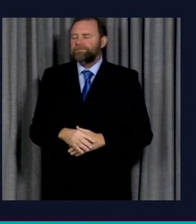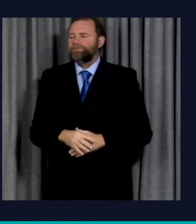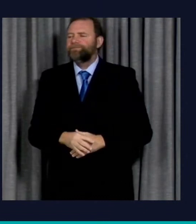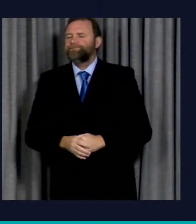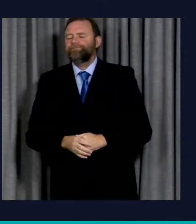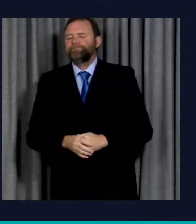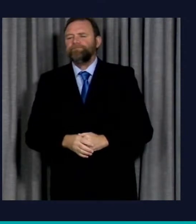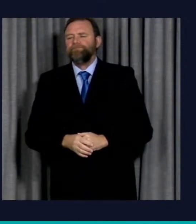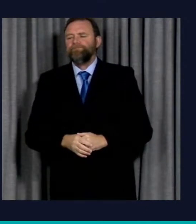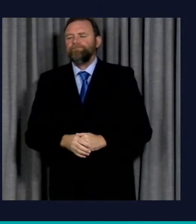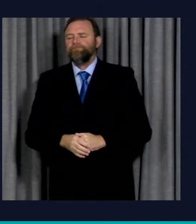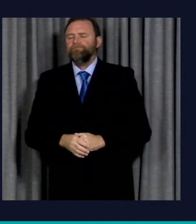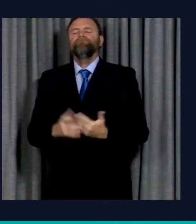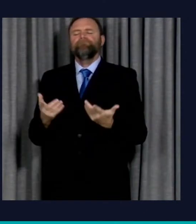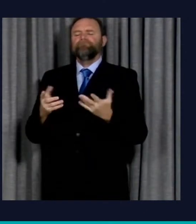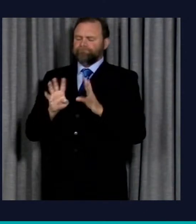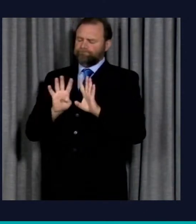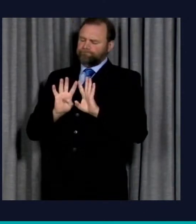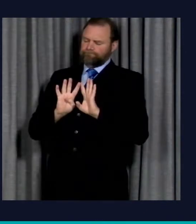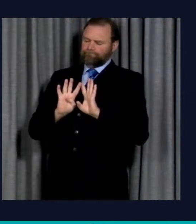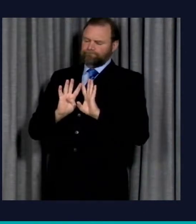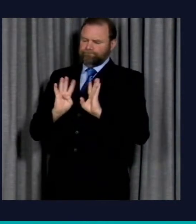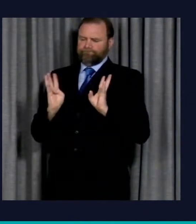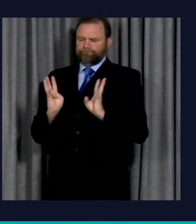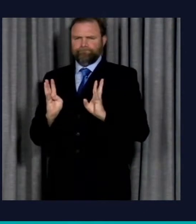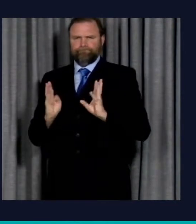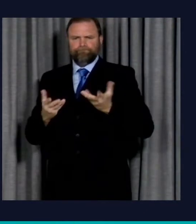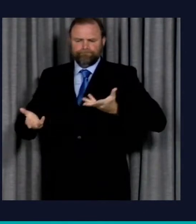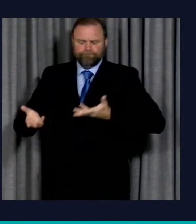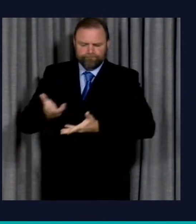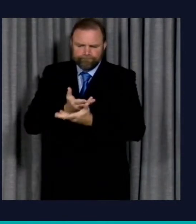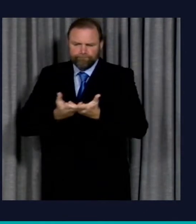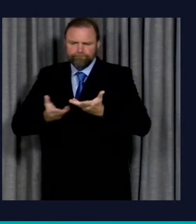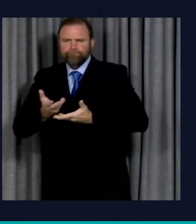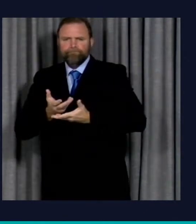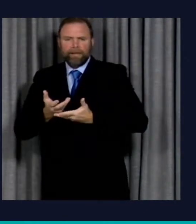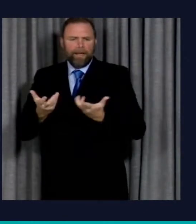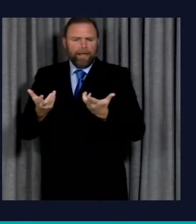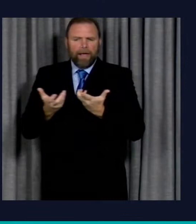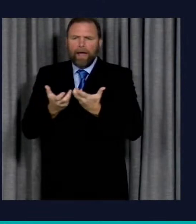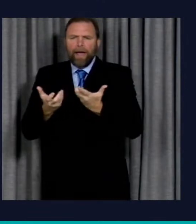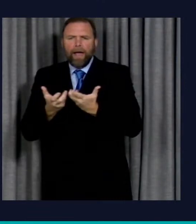Now, the Cabinet has thought hard about how